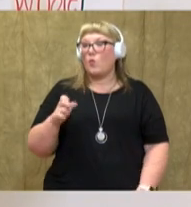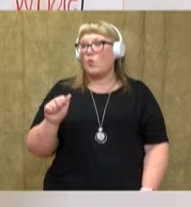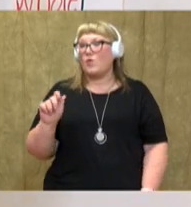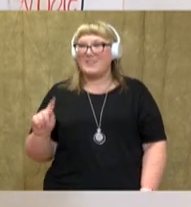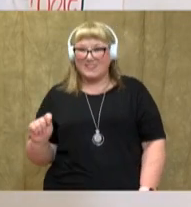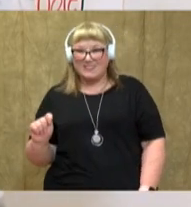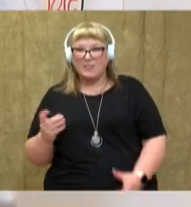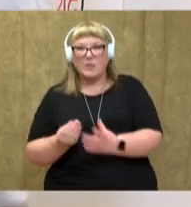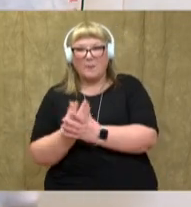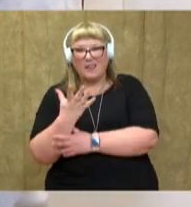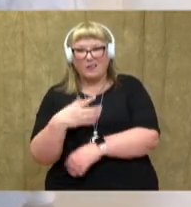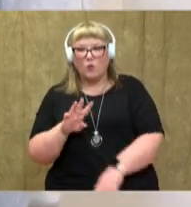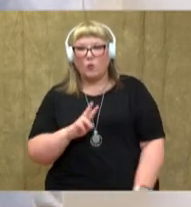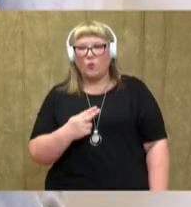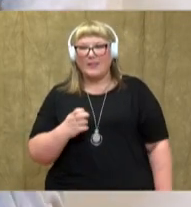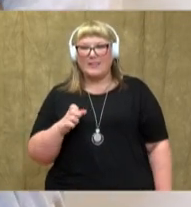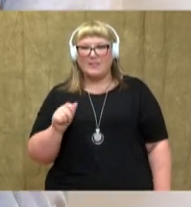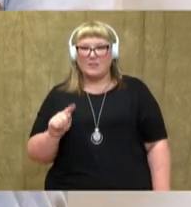Wheat.